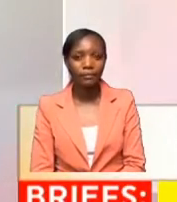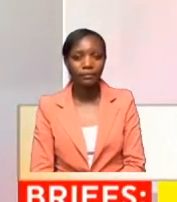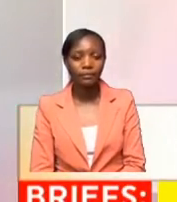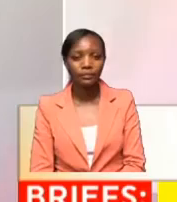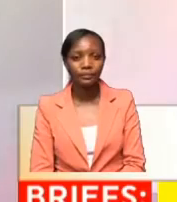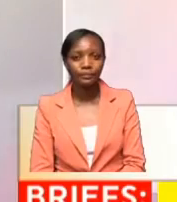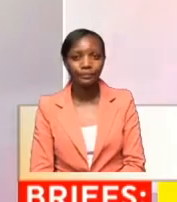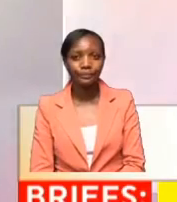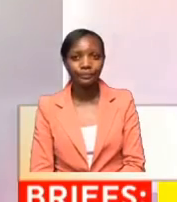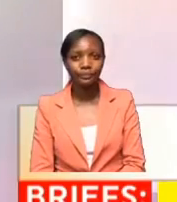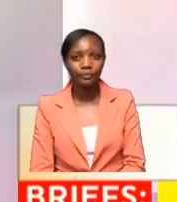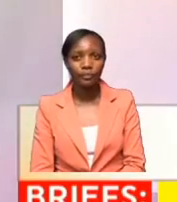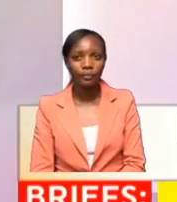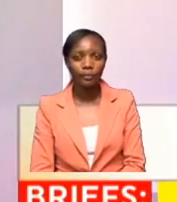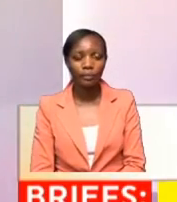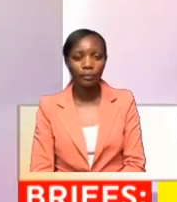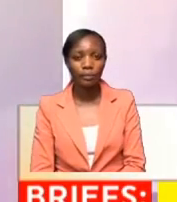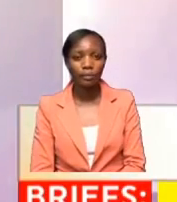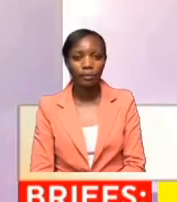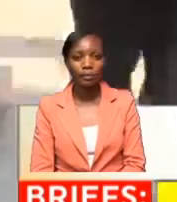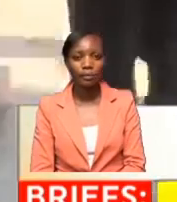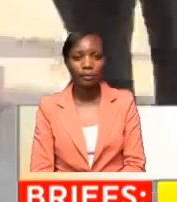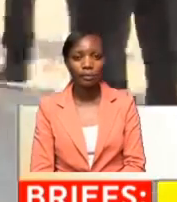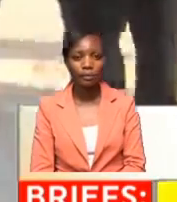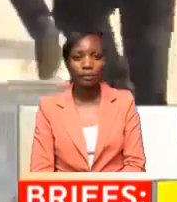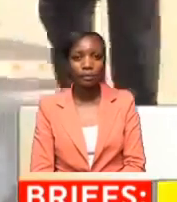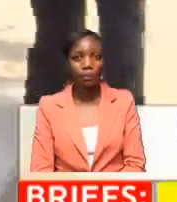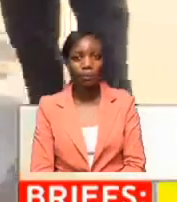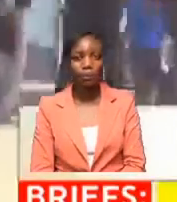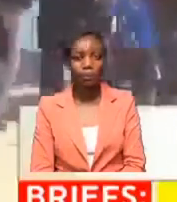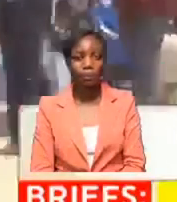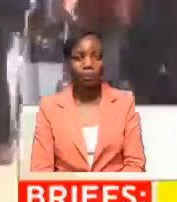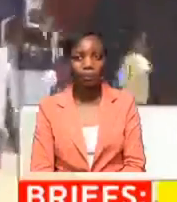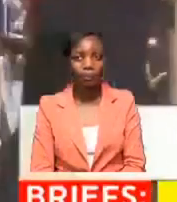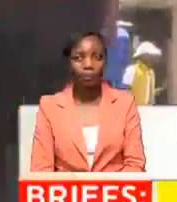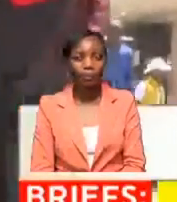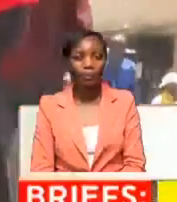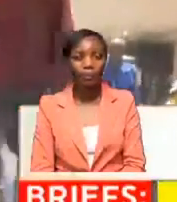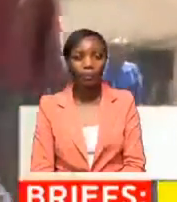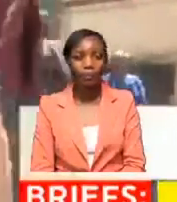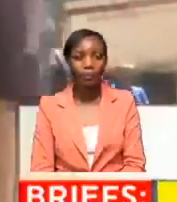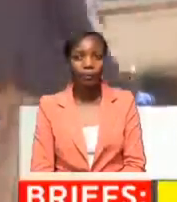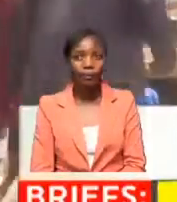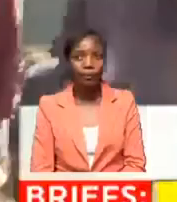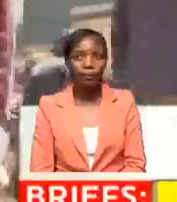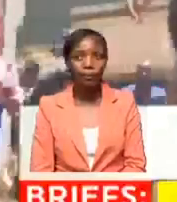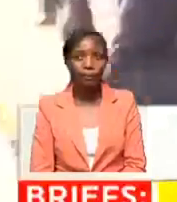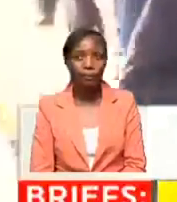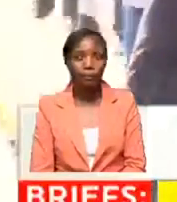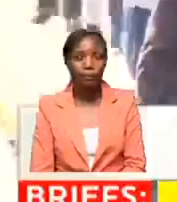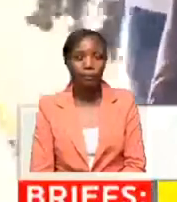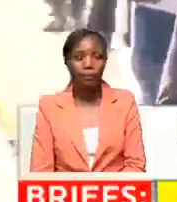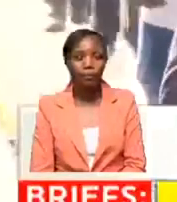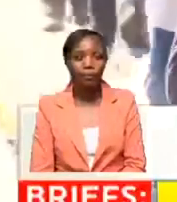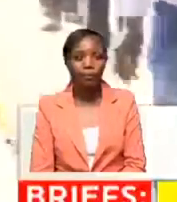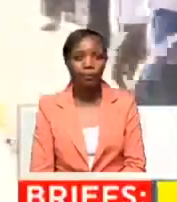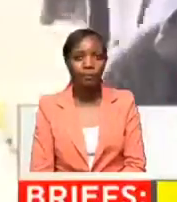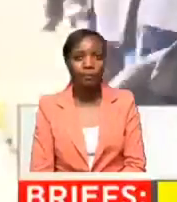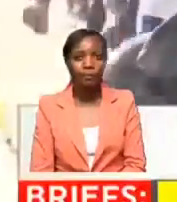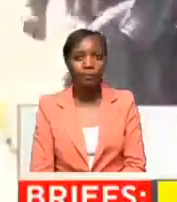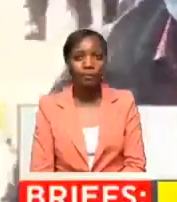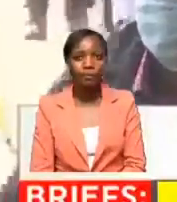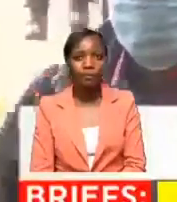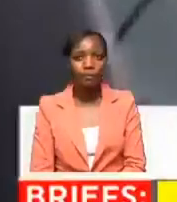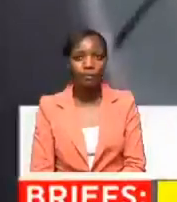has recorded 36 cases so far. Joash Onsare, TV 47 Nairobi.